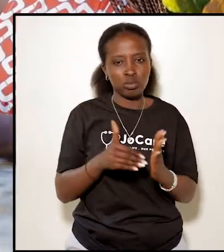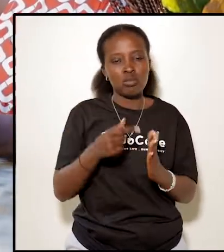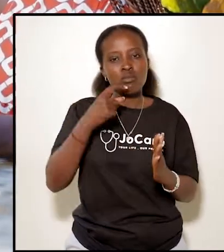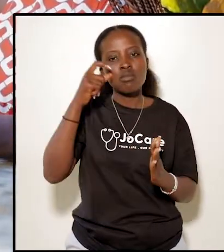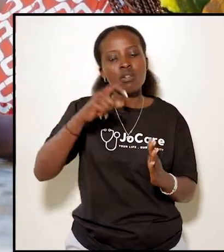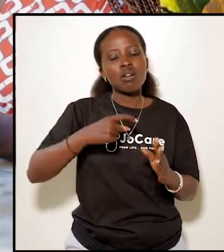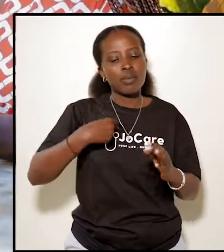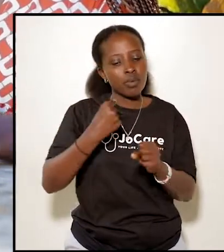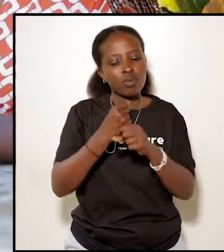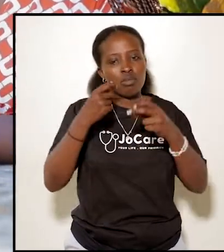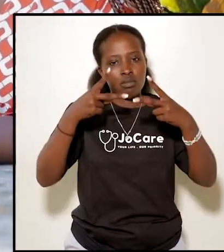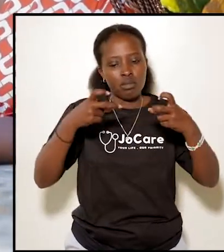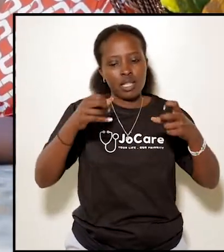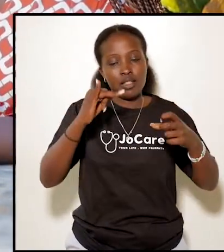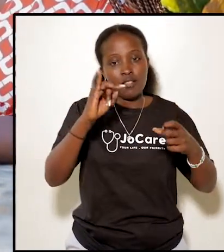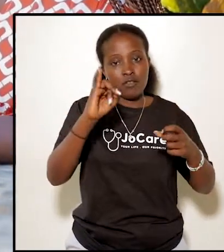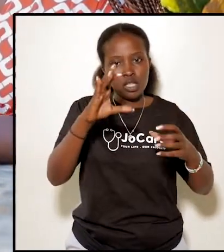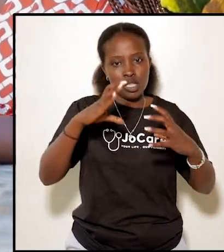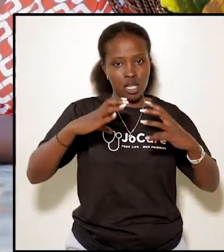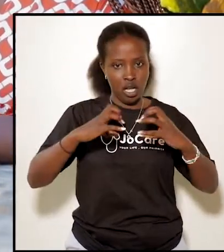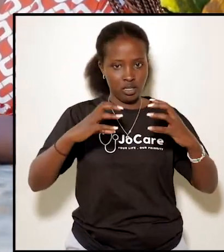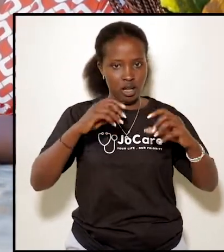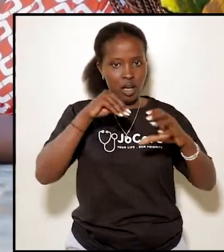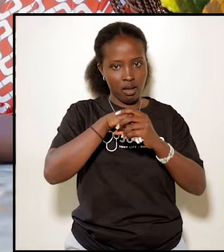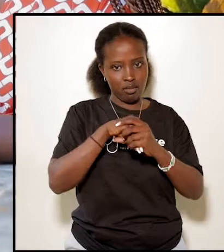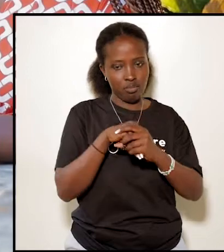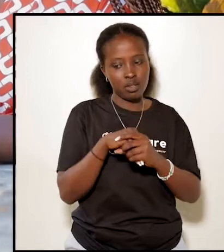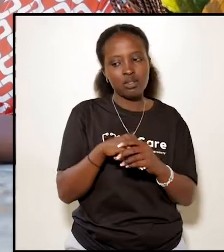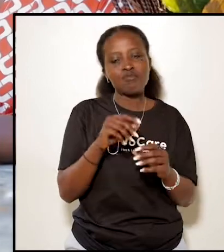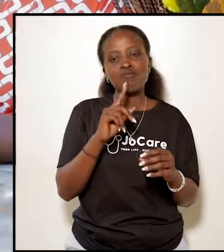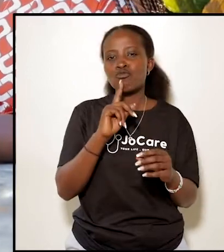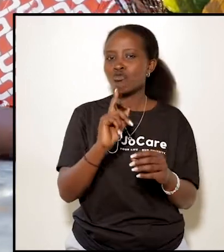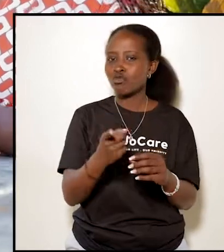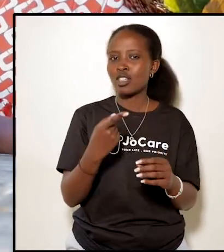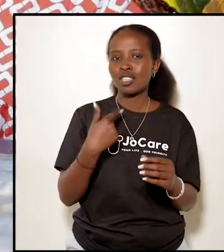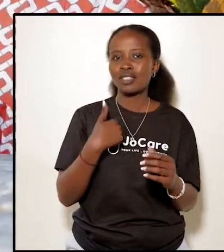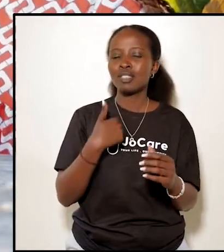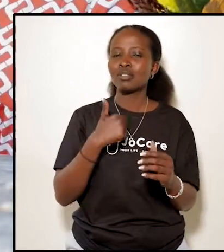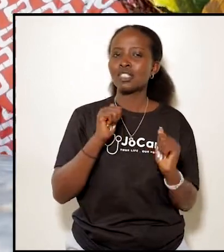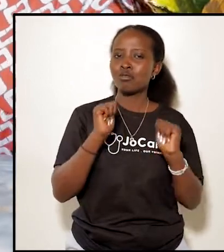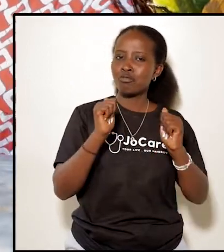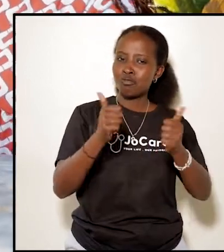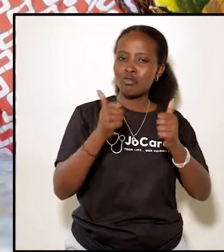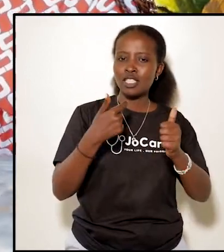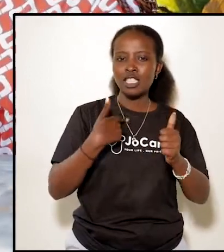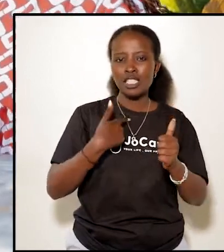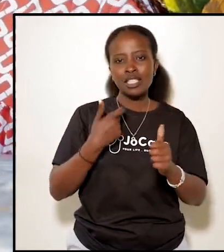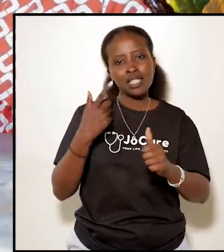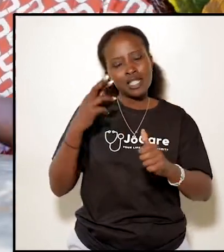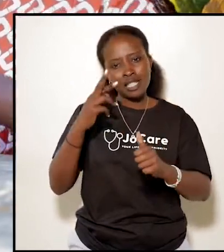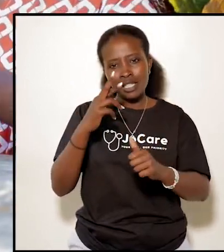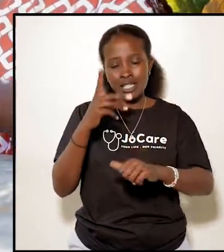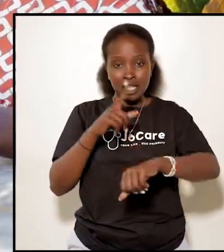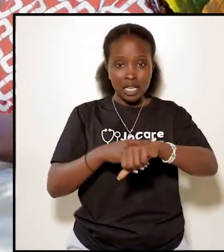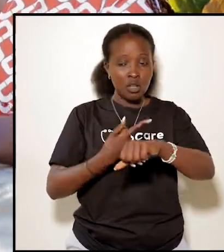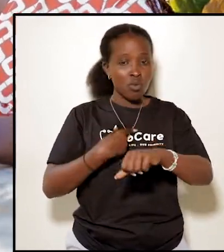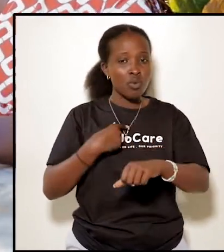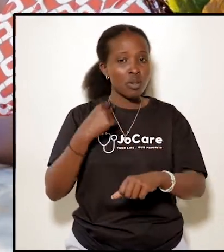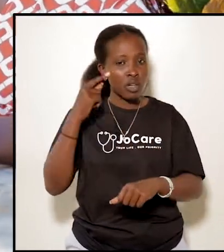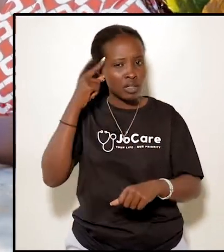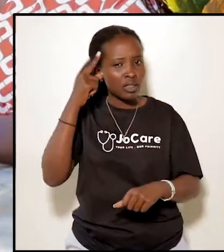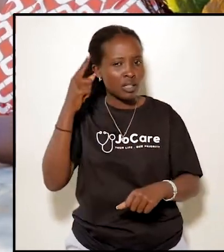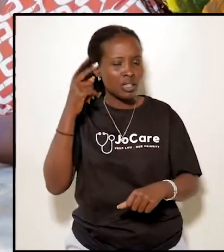anything, so that we may check for all these cancers. So it is good to seek for the medical attention when you think that